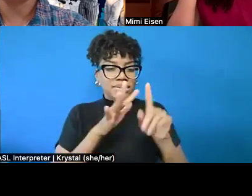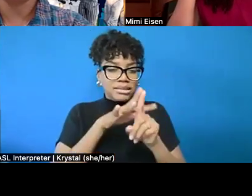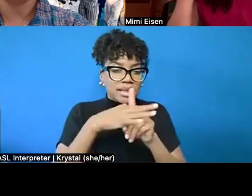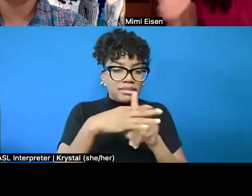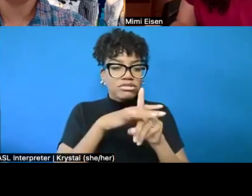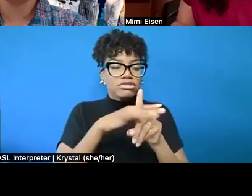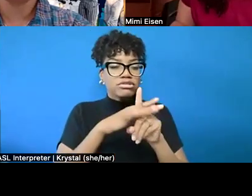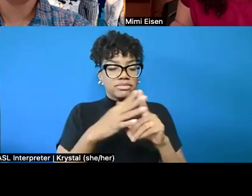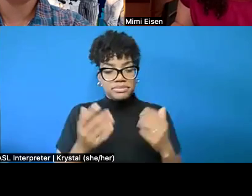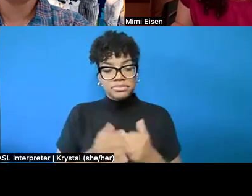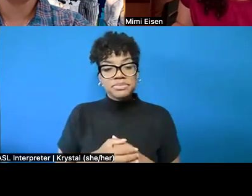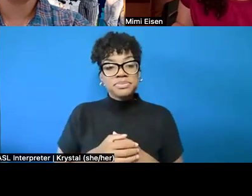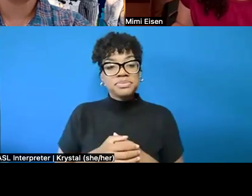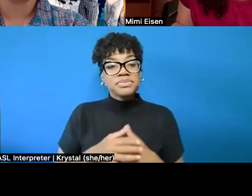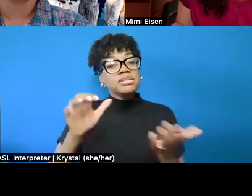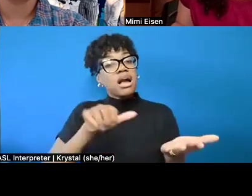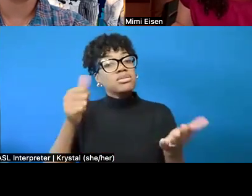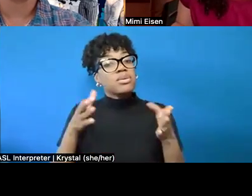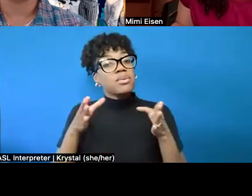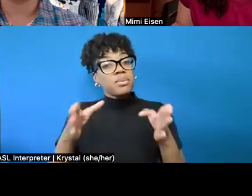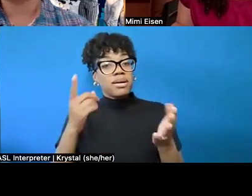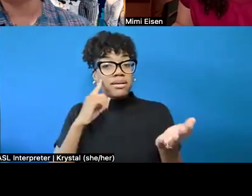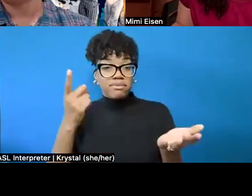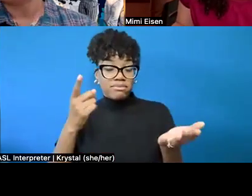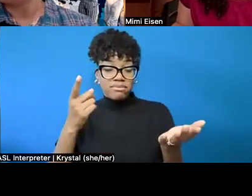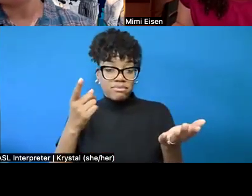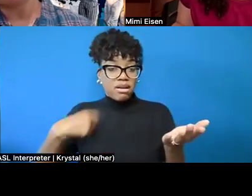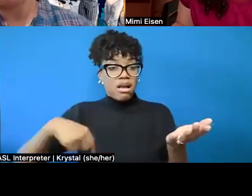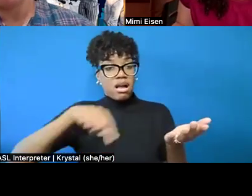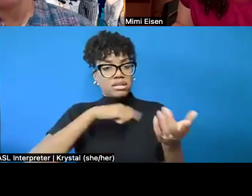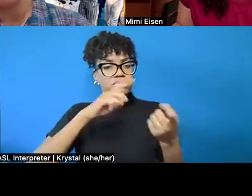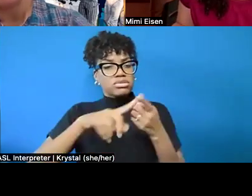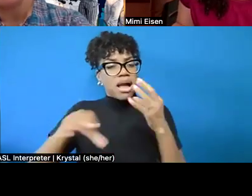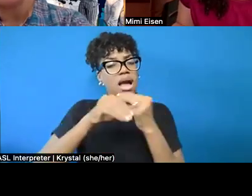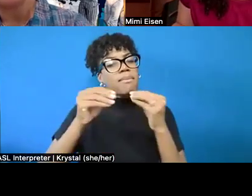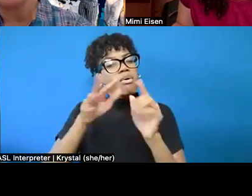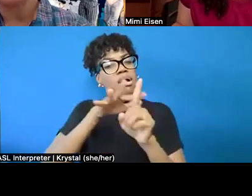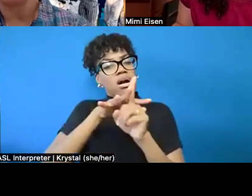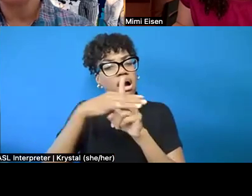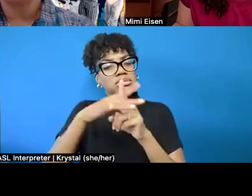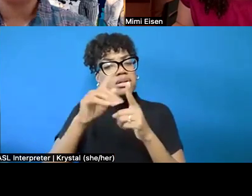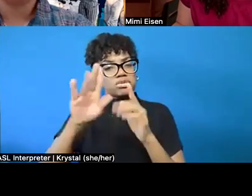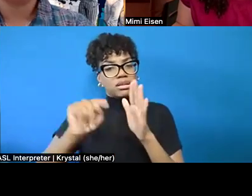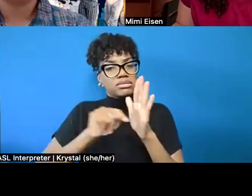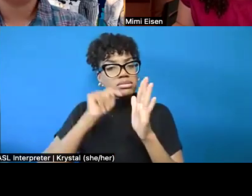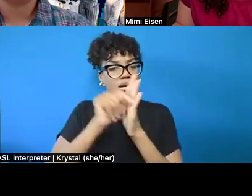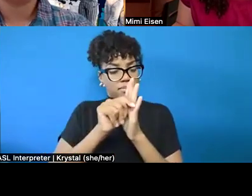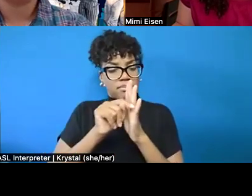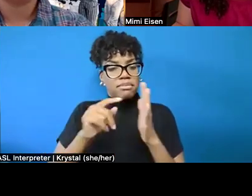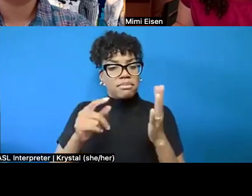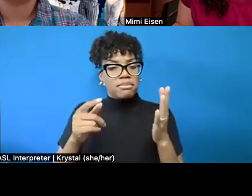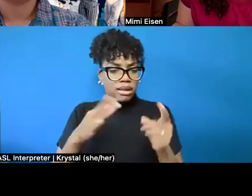American Revolution, and this is really a question for any of you, I'm curious your thoughts, is,